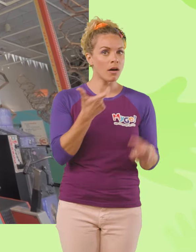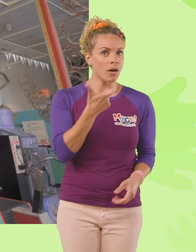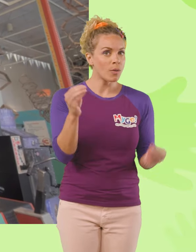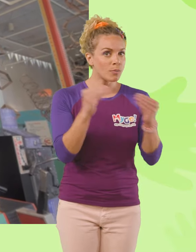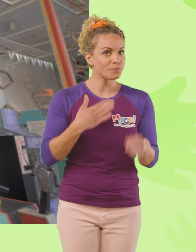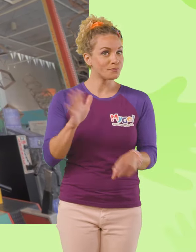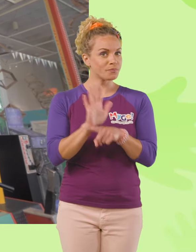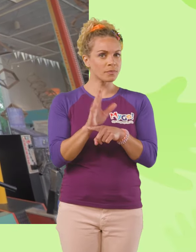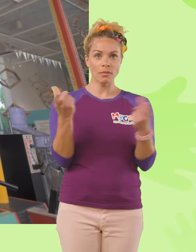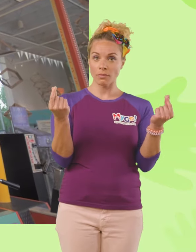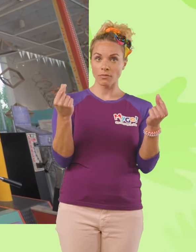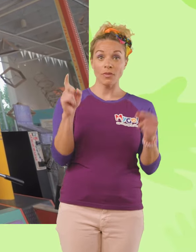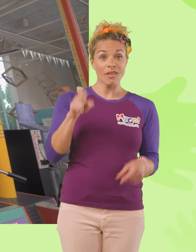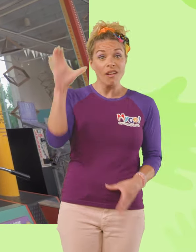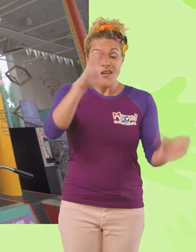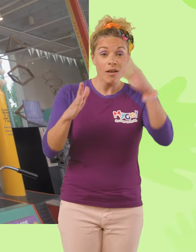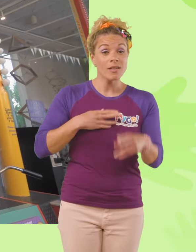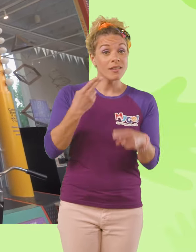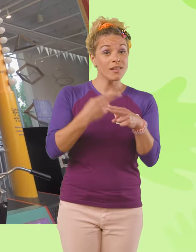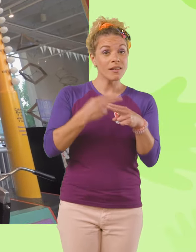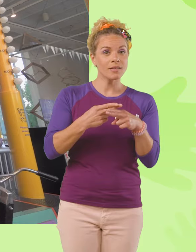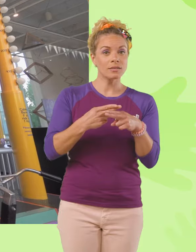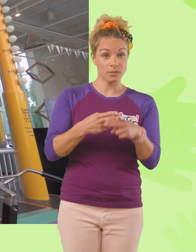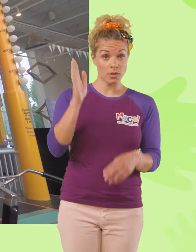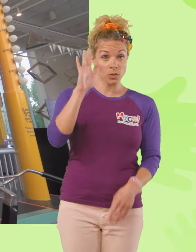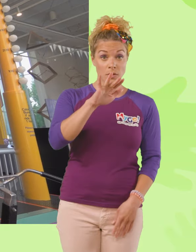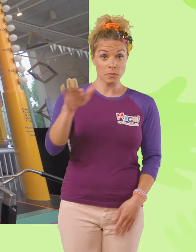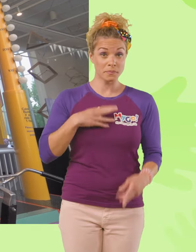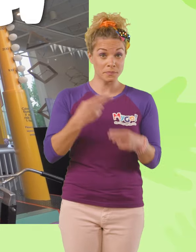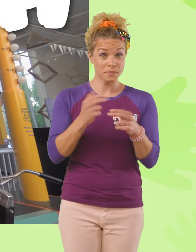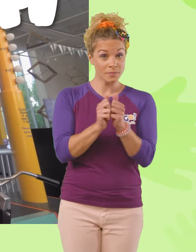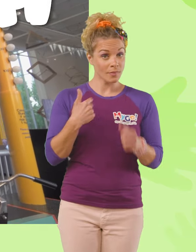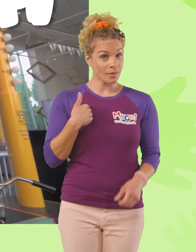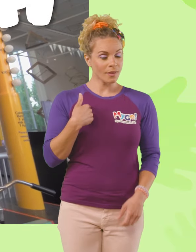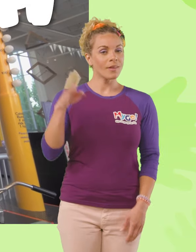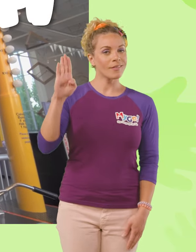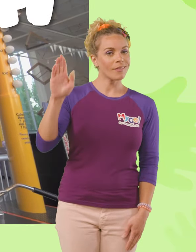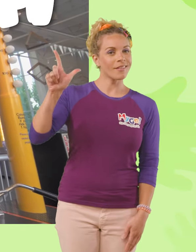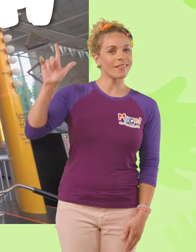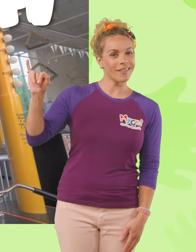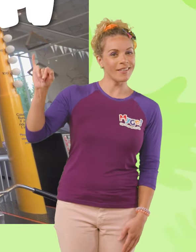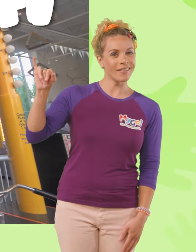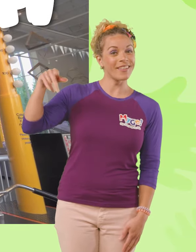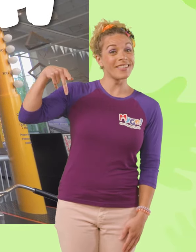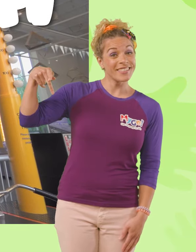watch more of my videos, all you have to do is search for my name. Will you spell my name with me?